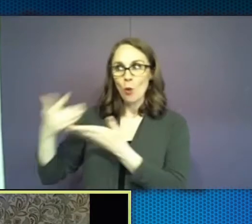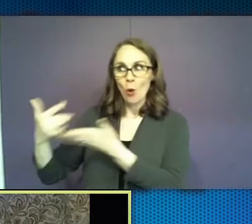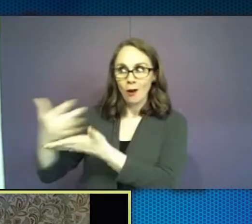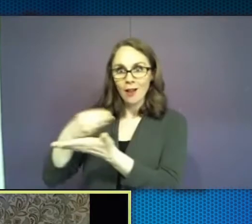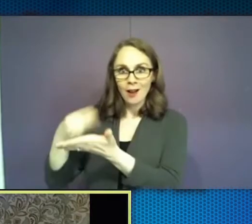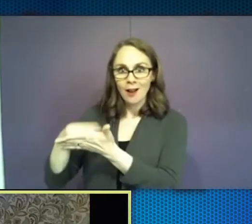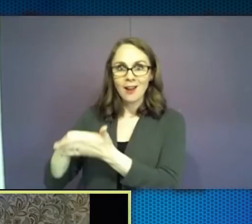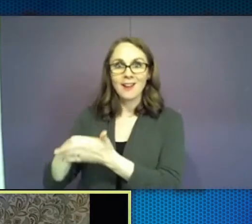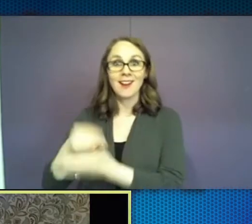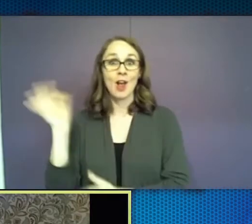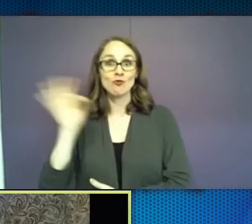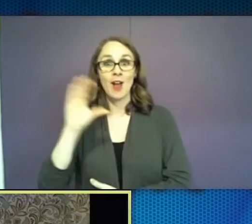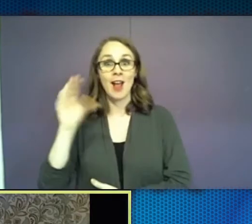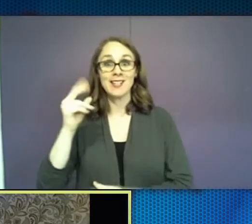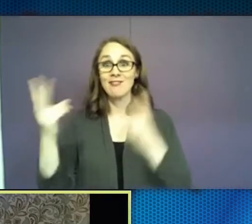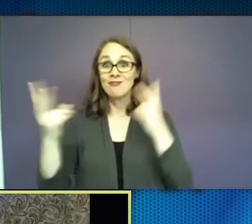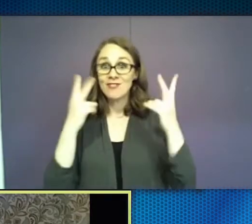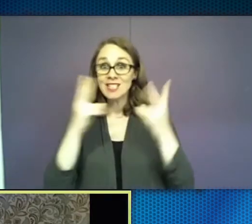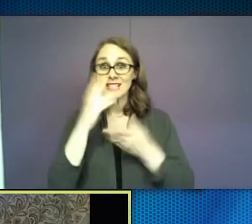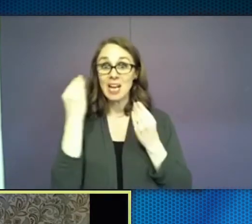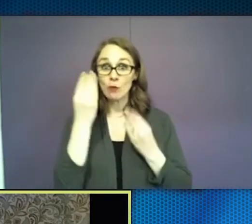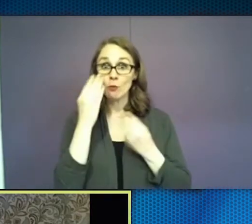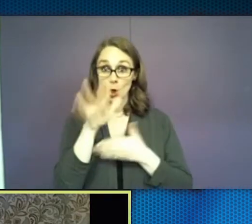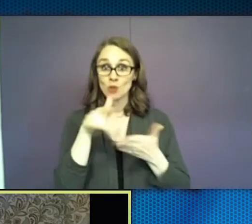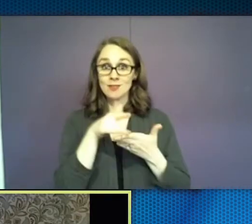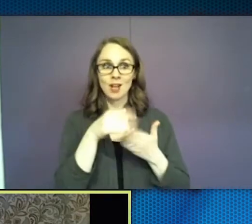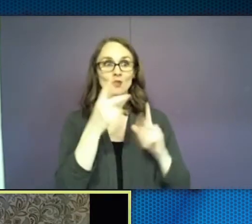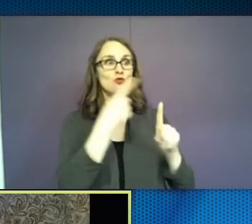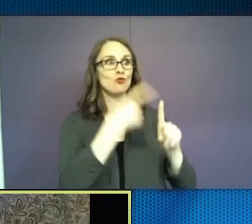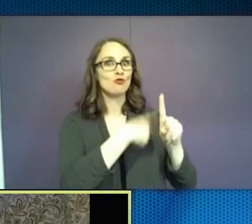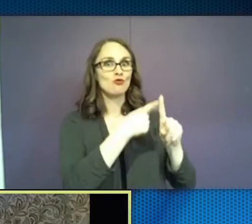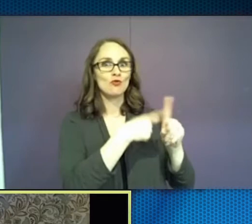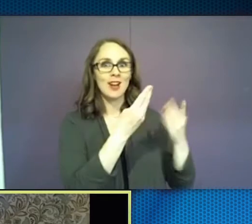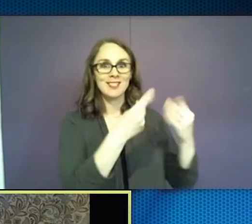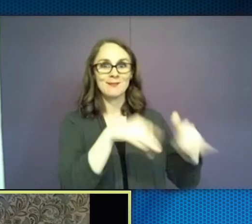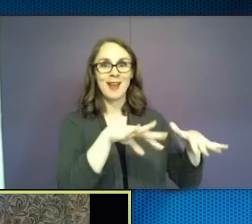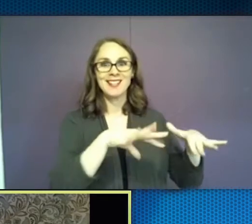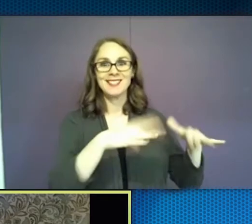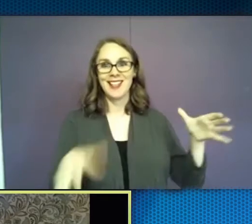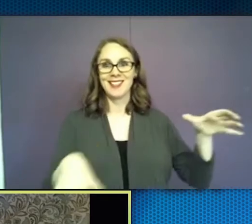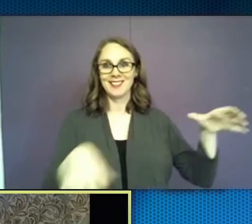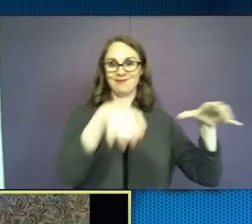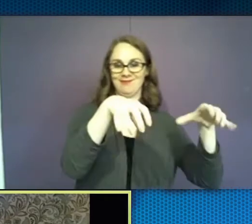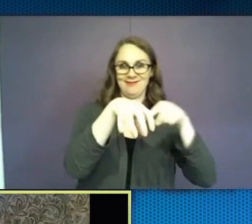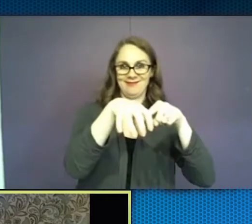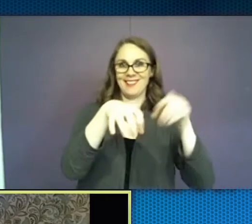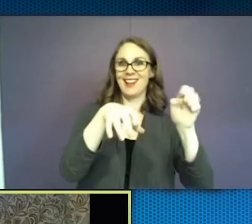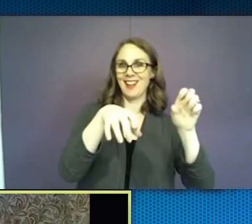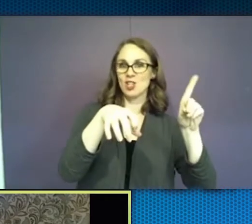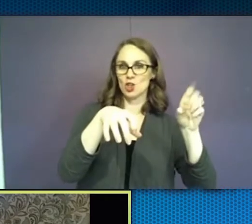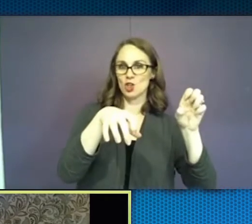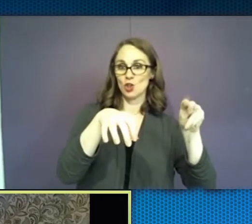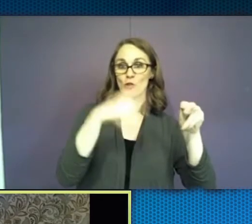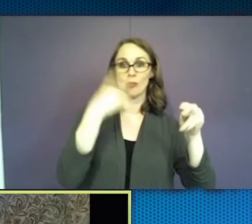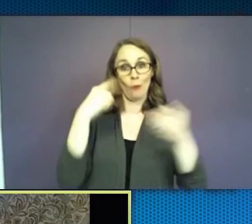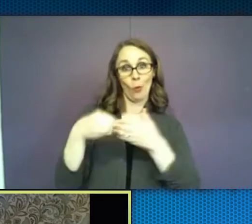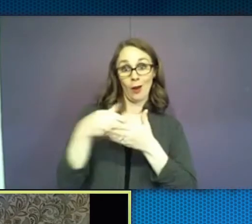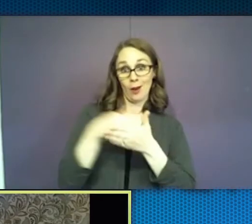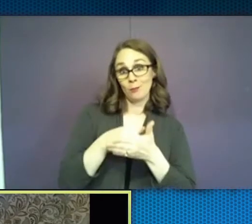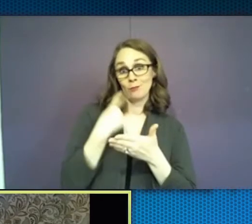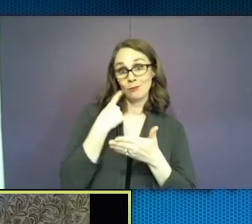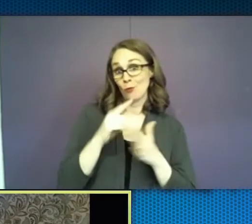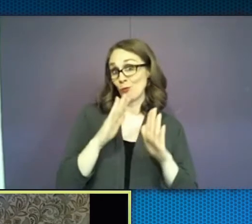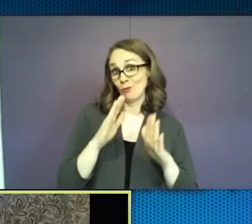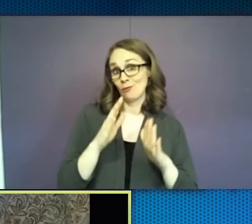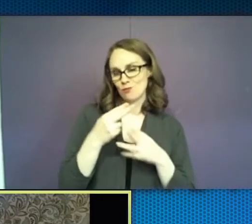the Frederick County Visitors Information Center rented out space in the addition, another source of income for a brief